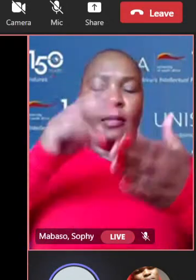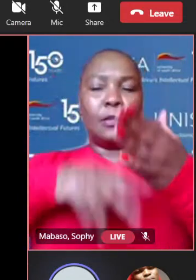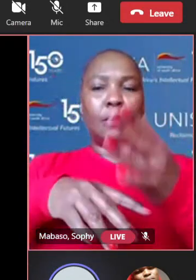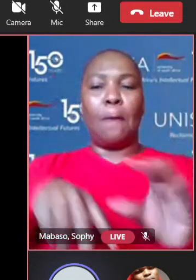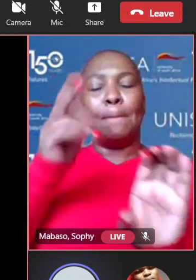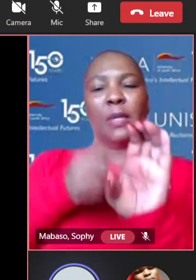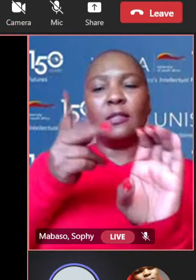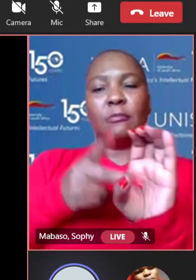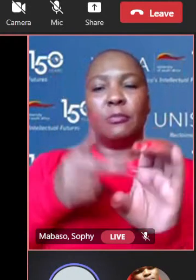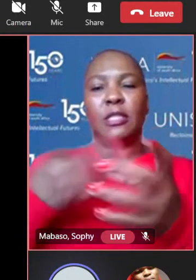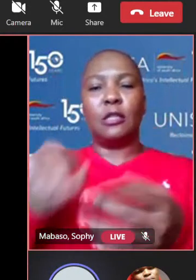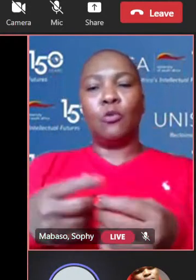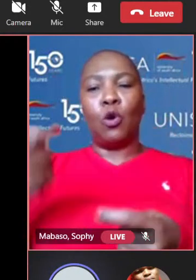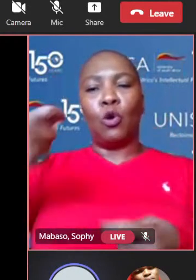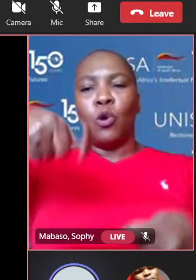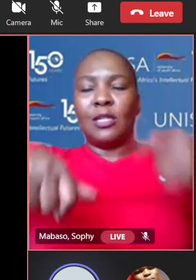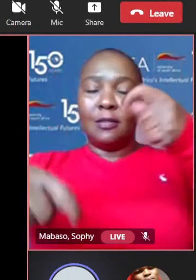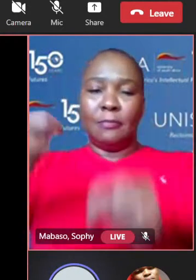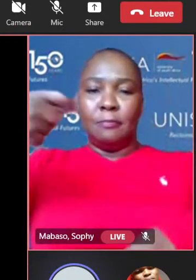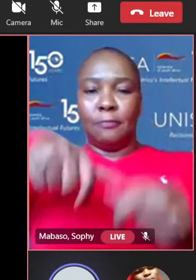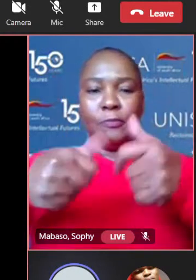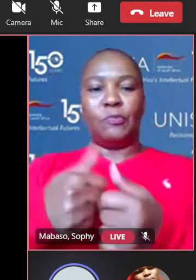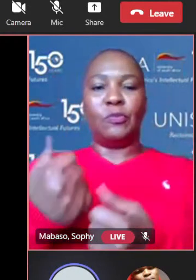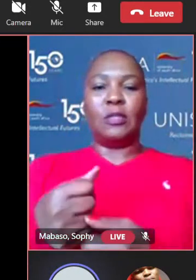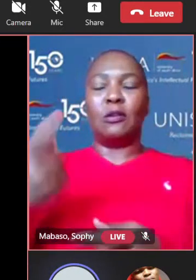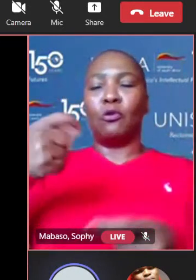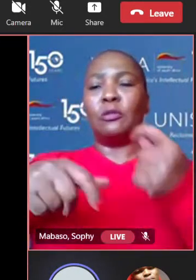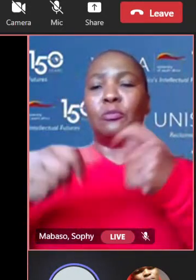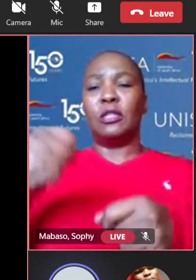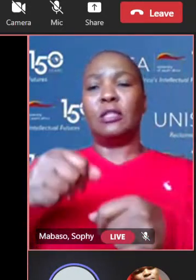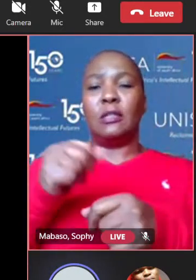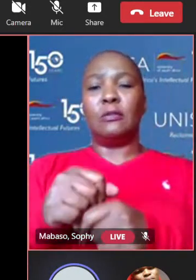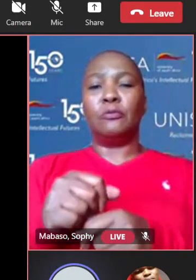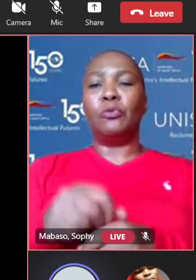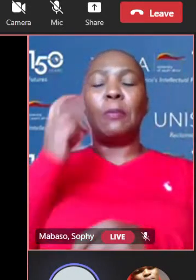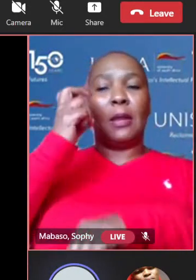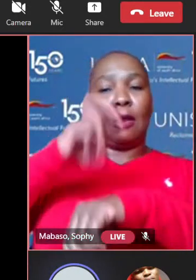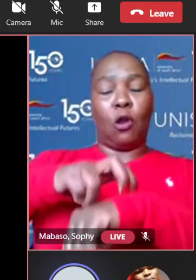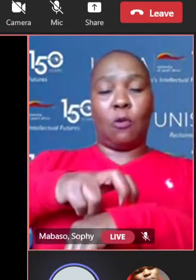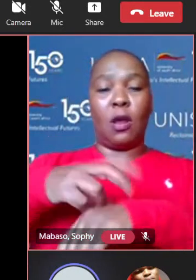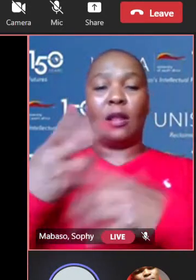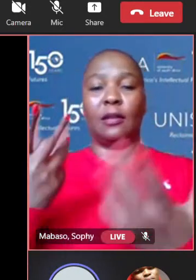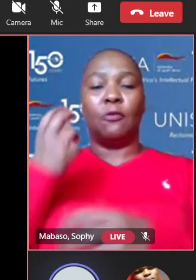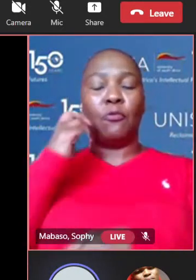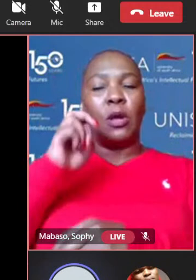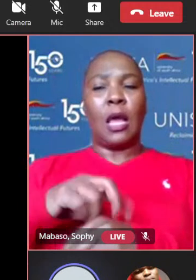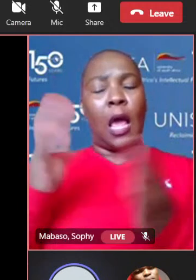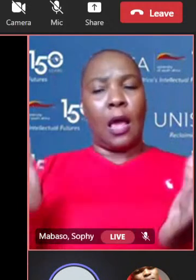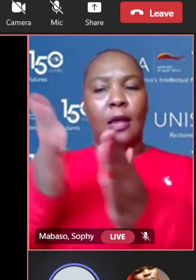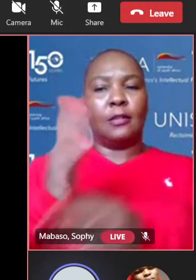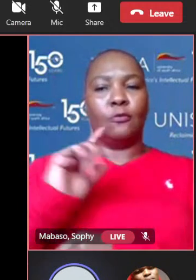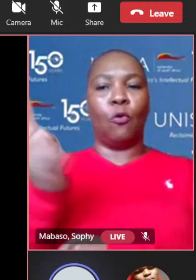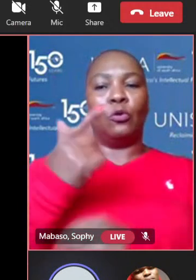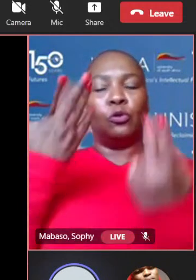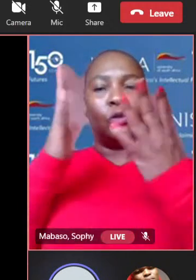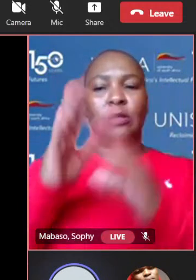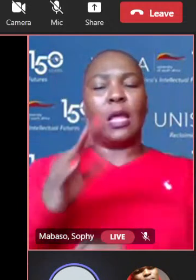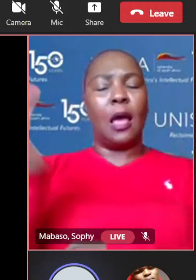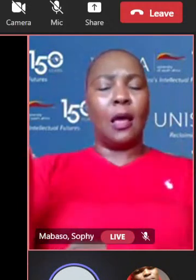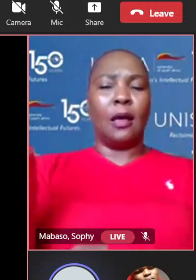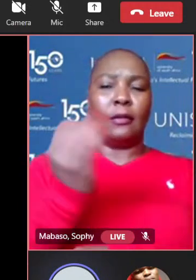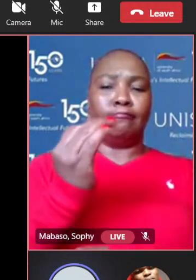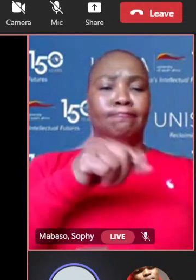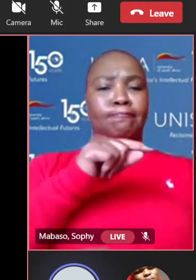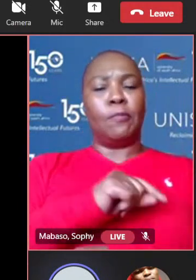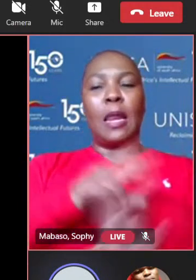will contribute and contribution will be required. We really encourage students to come and participate.